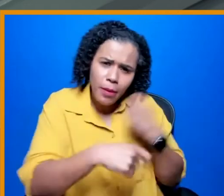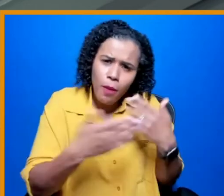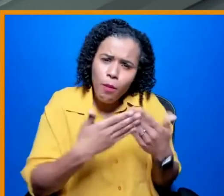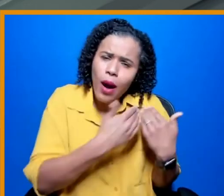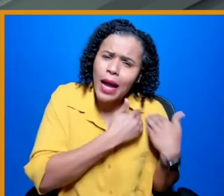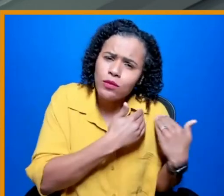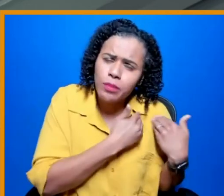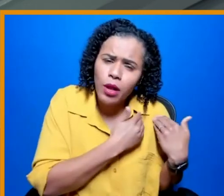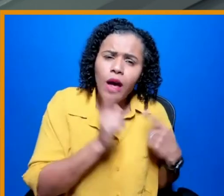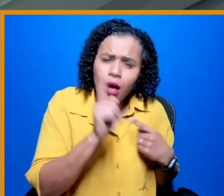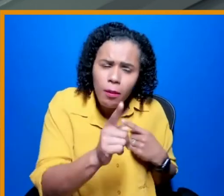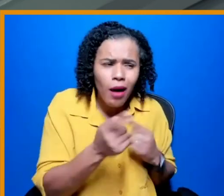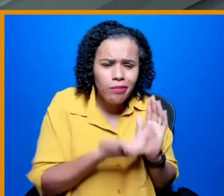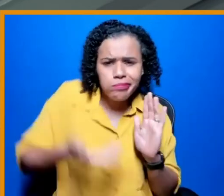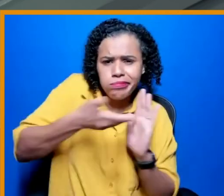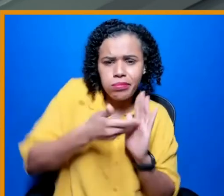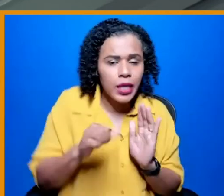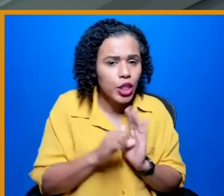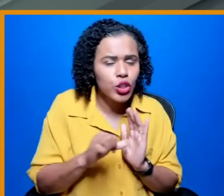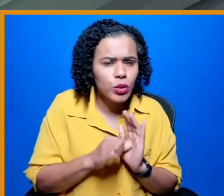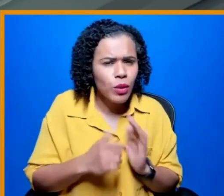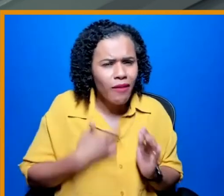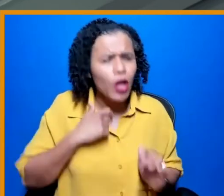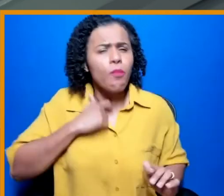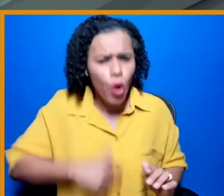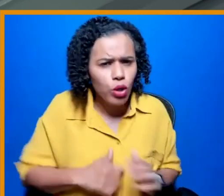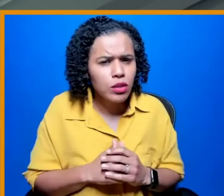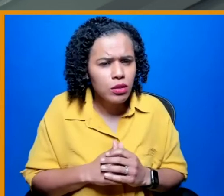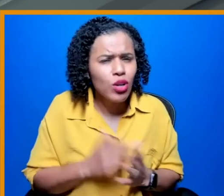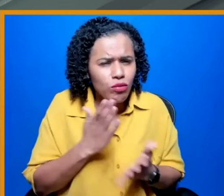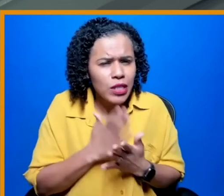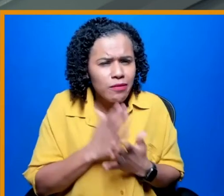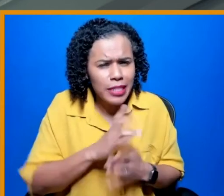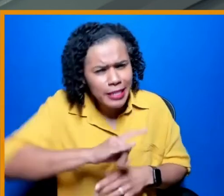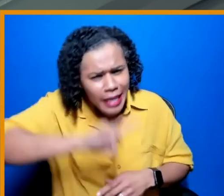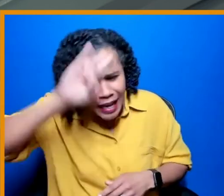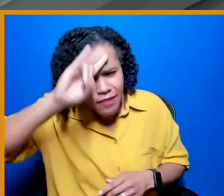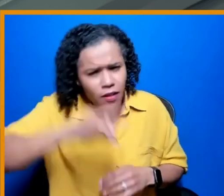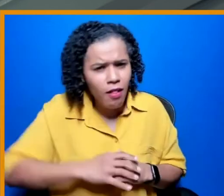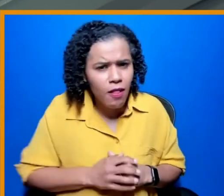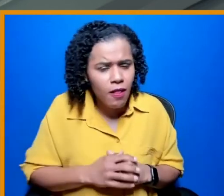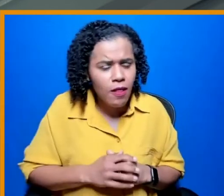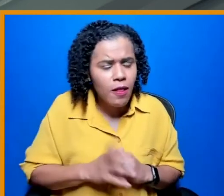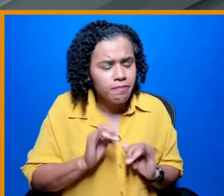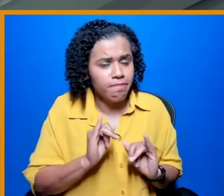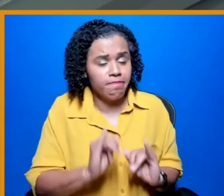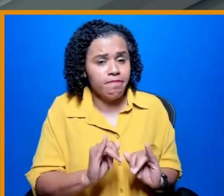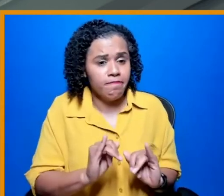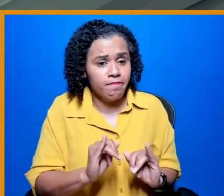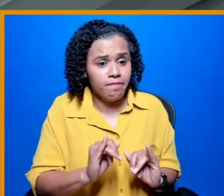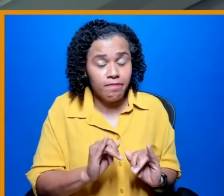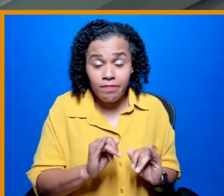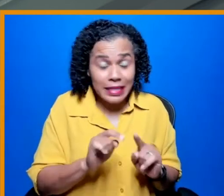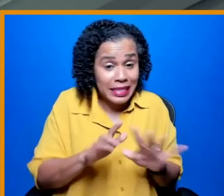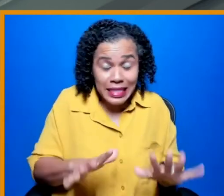another issue here, something personal, visceral even. Because tragically, just like so